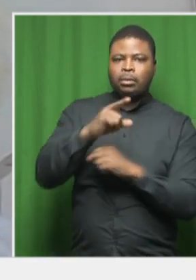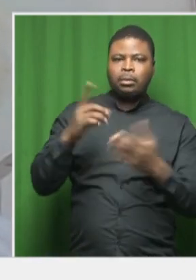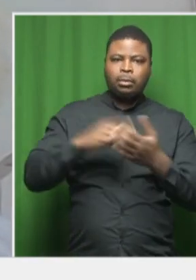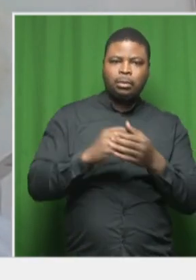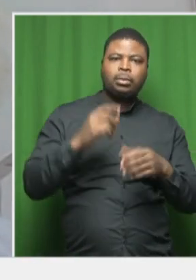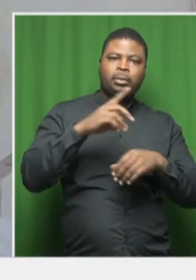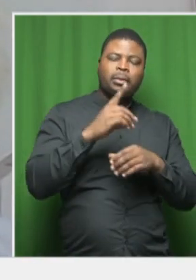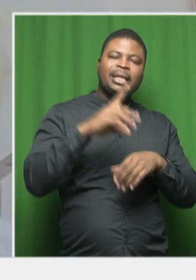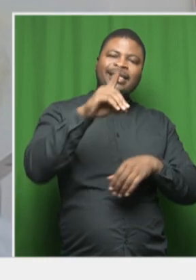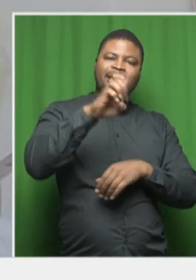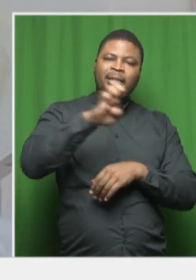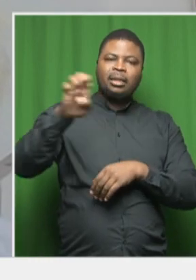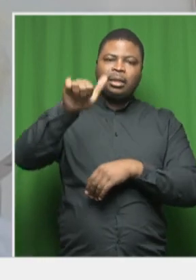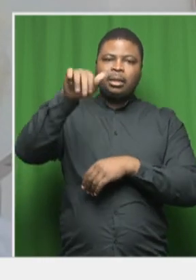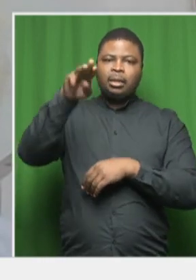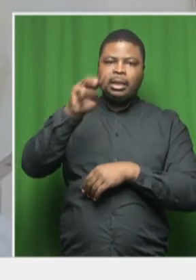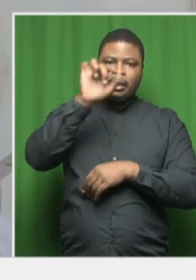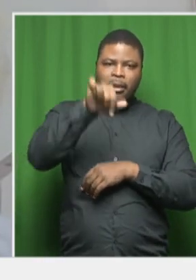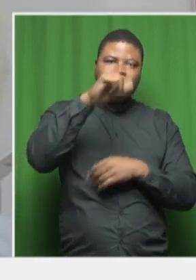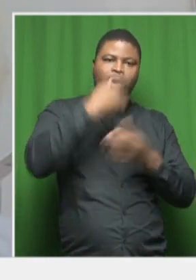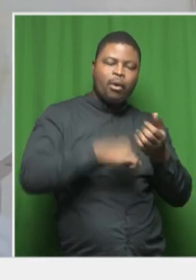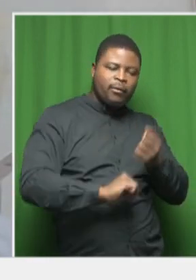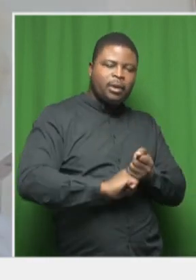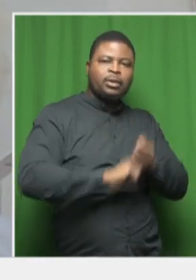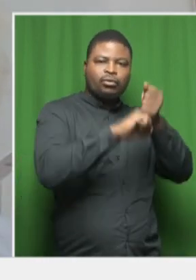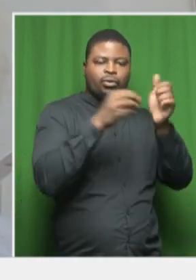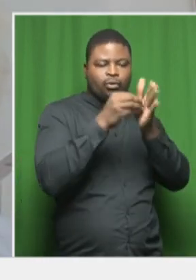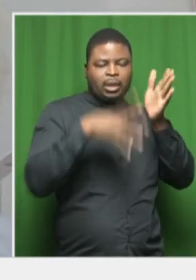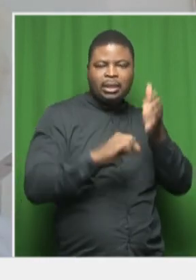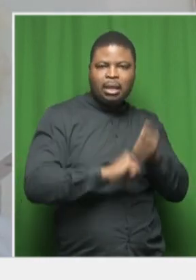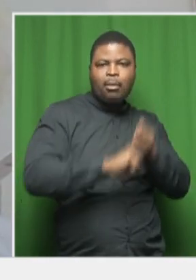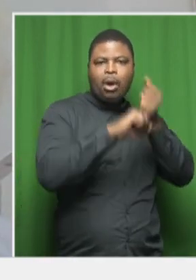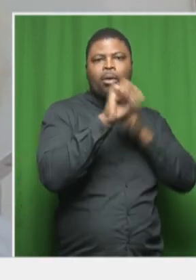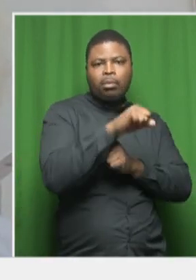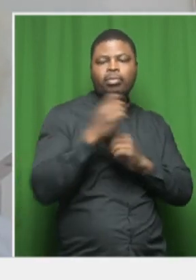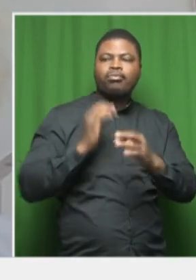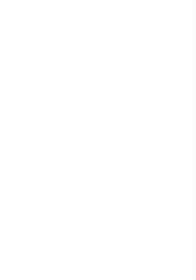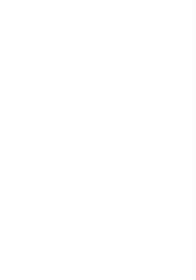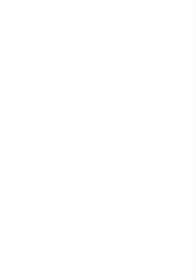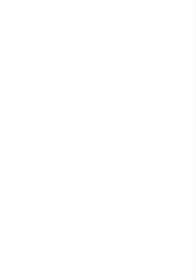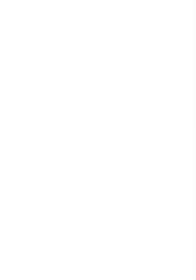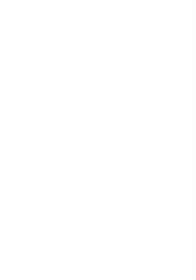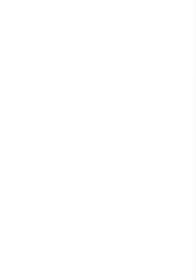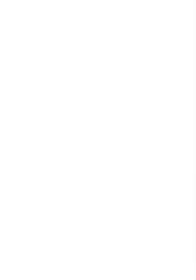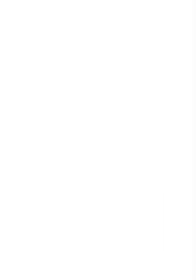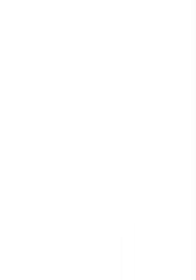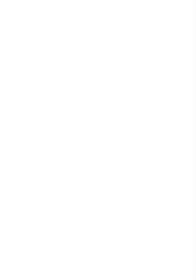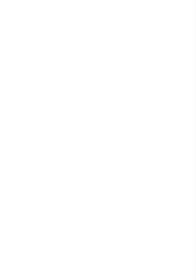speaking about how to navigate your university's tech landscape.